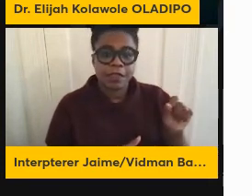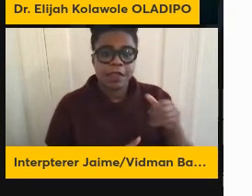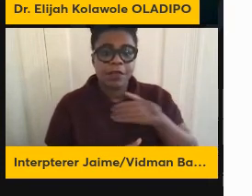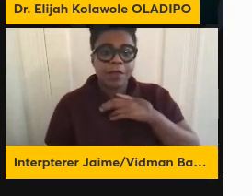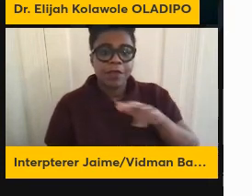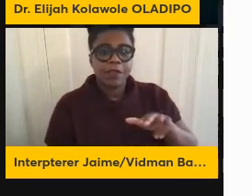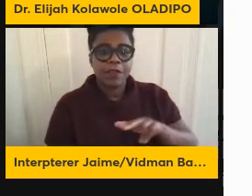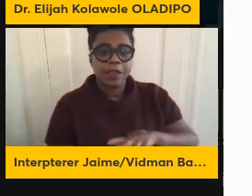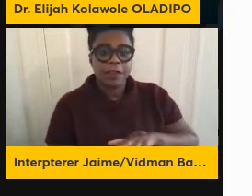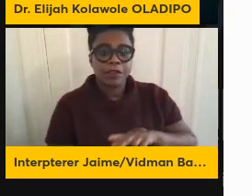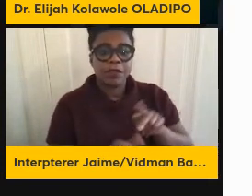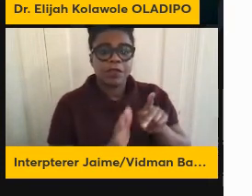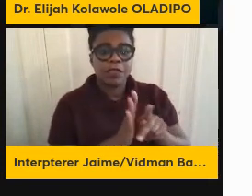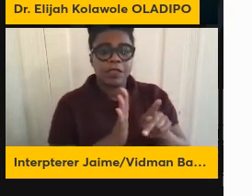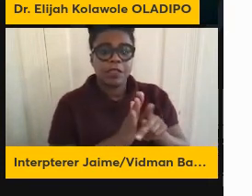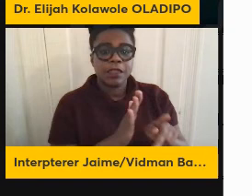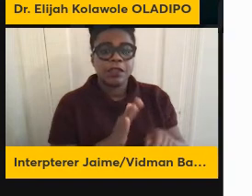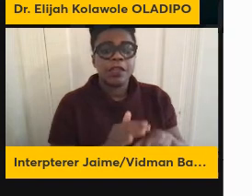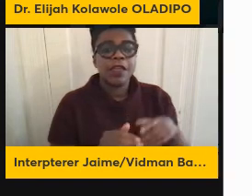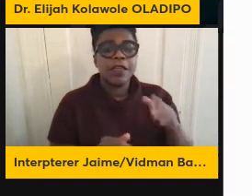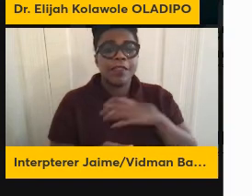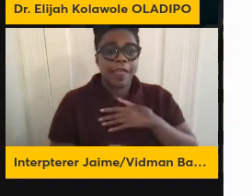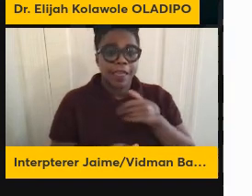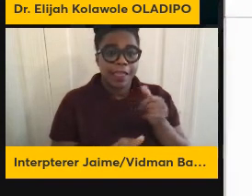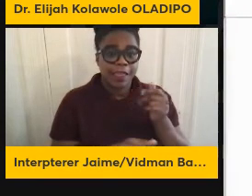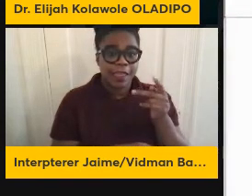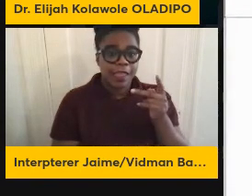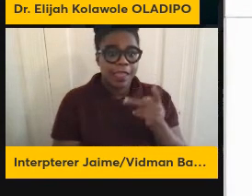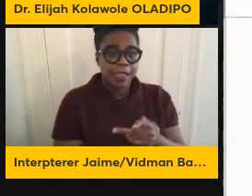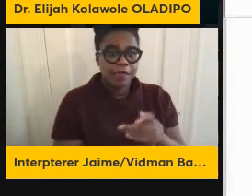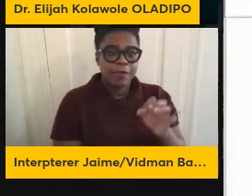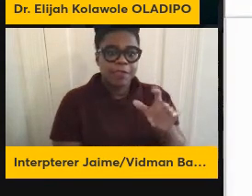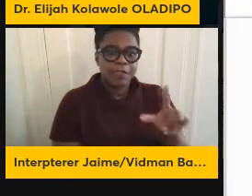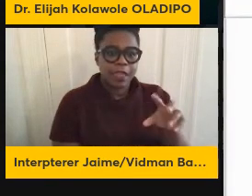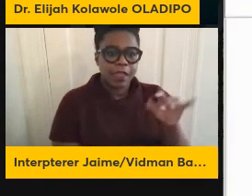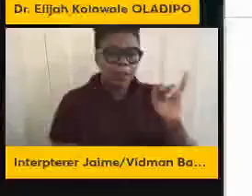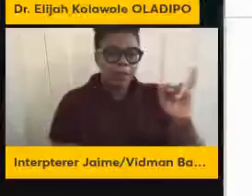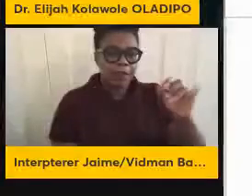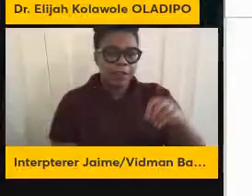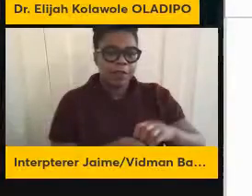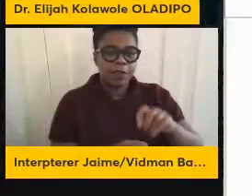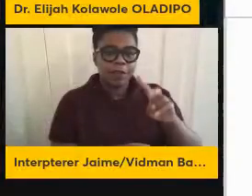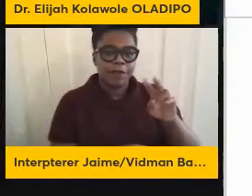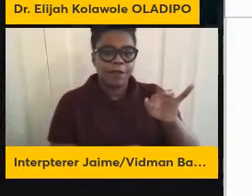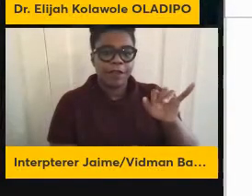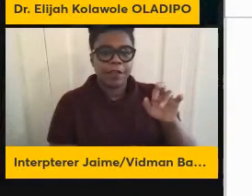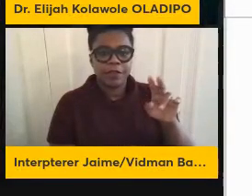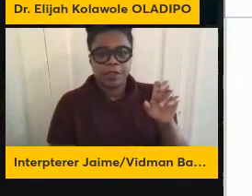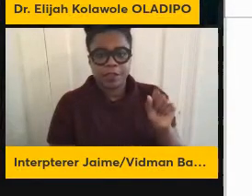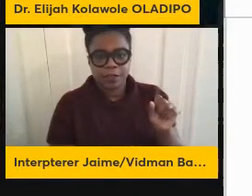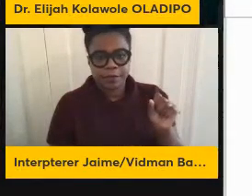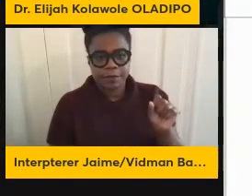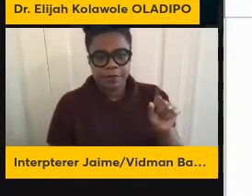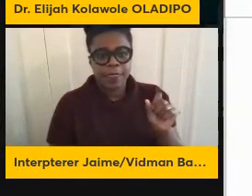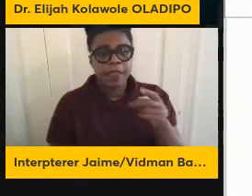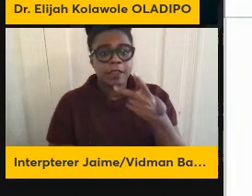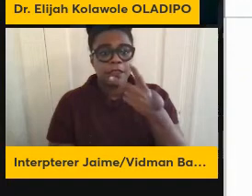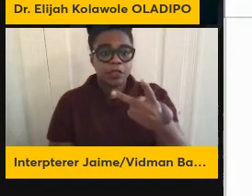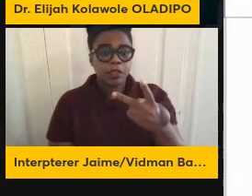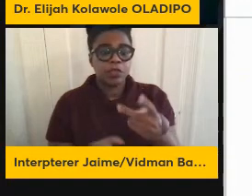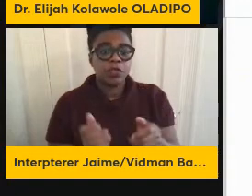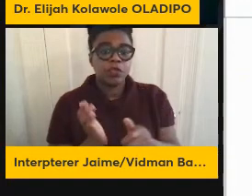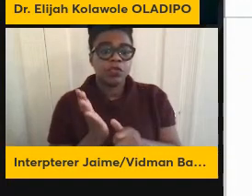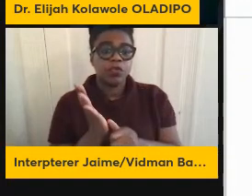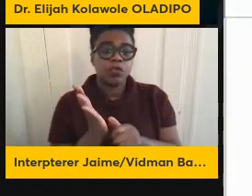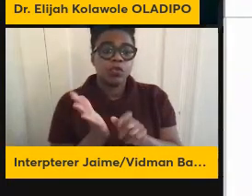killer cells that can kill the cell infected with the virus already. And these are two publications that we